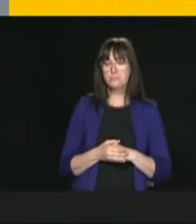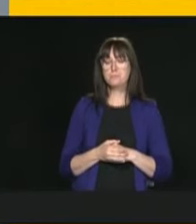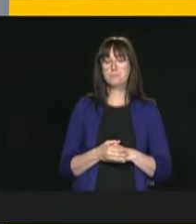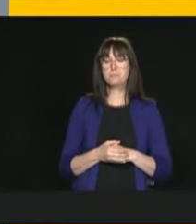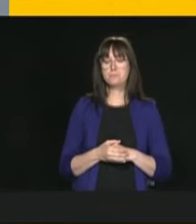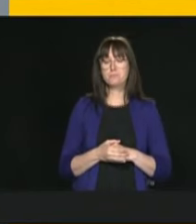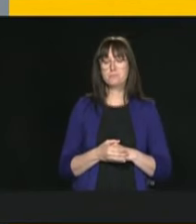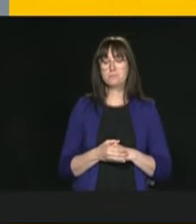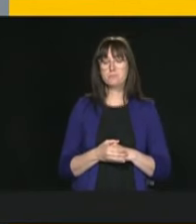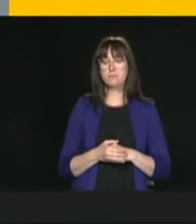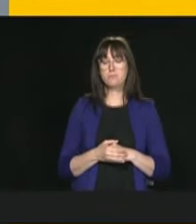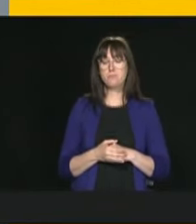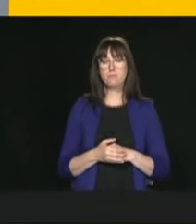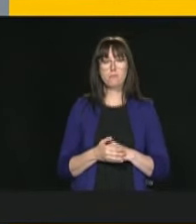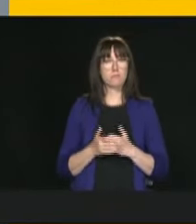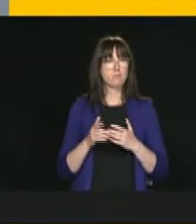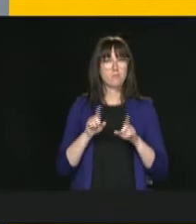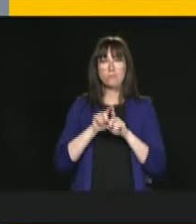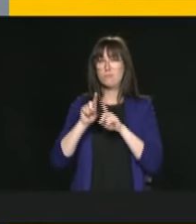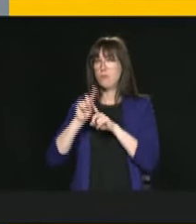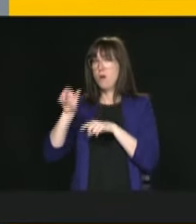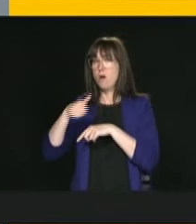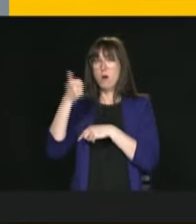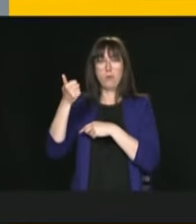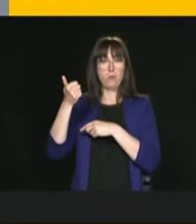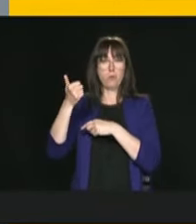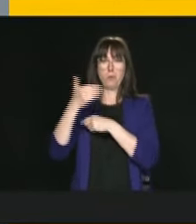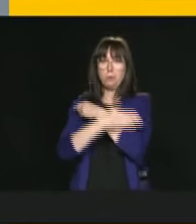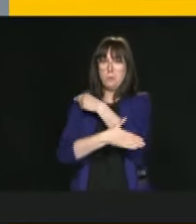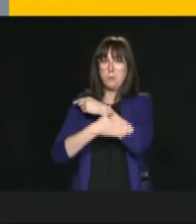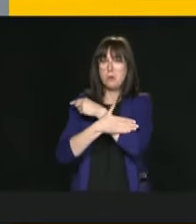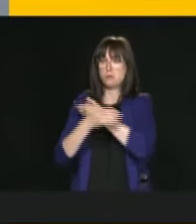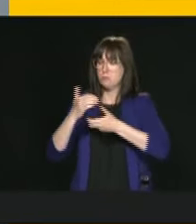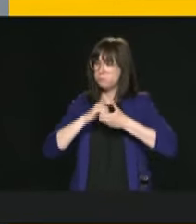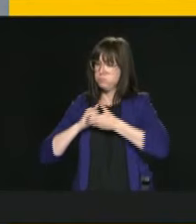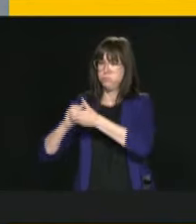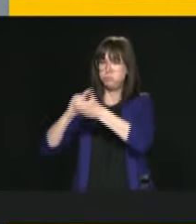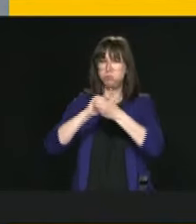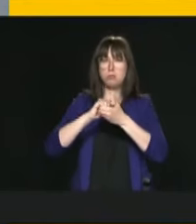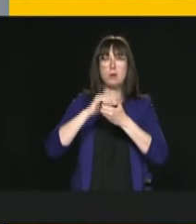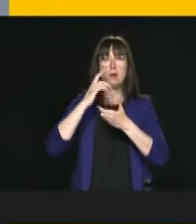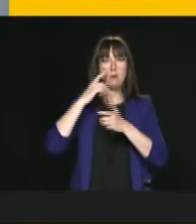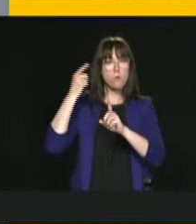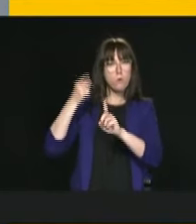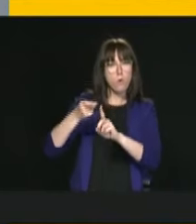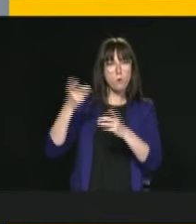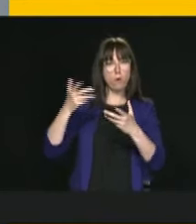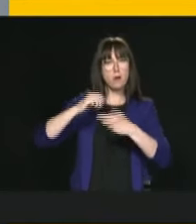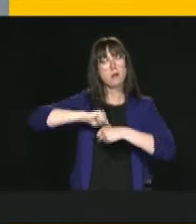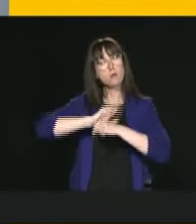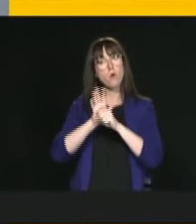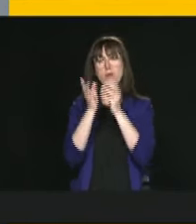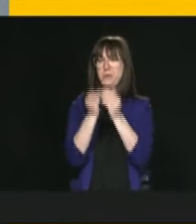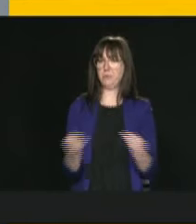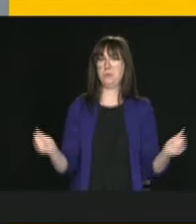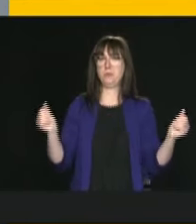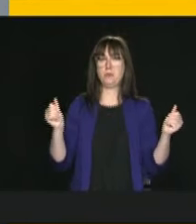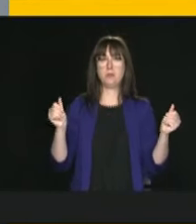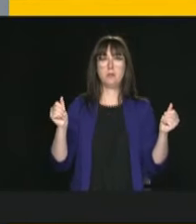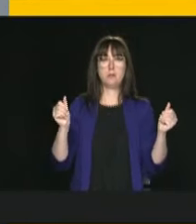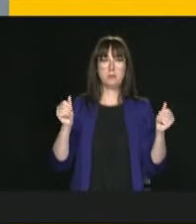working with our partners from around the world to beat COVID-19 for good. This pandemic is a global